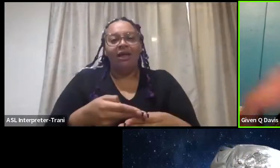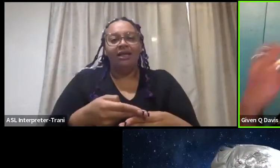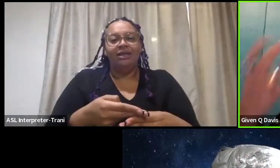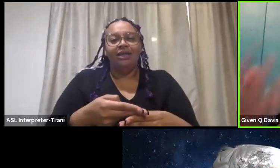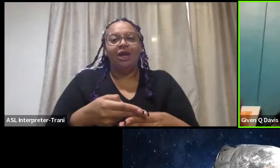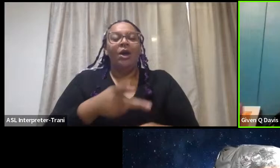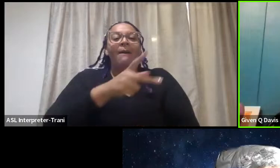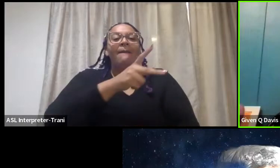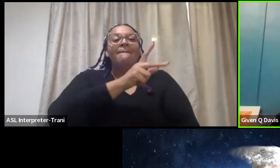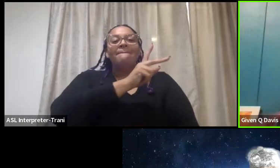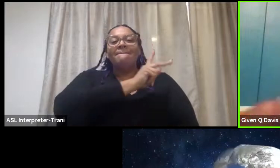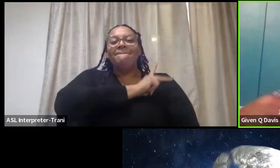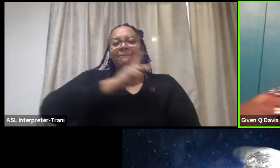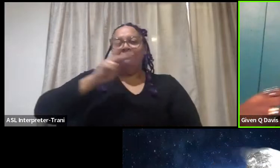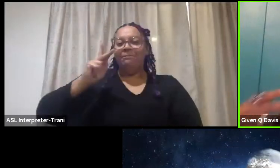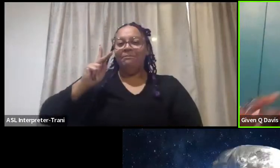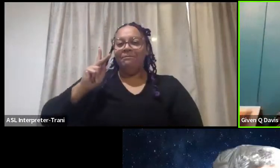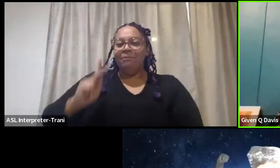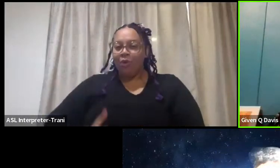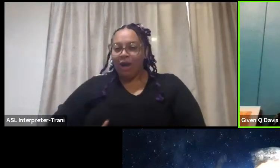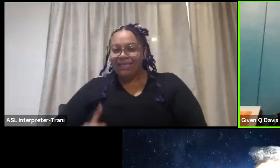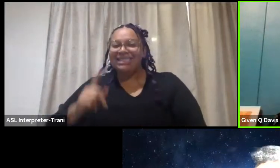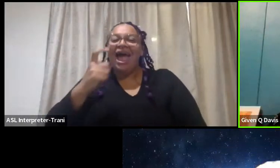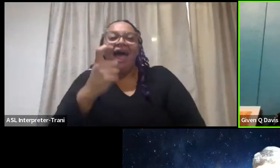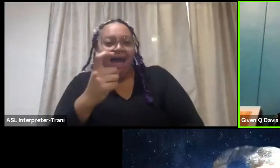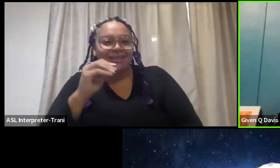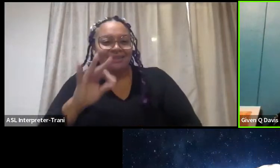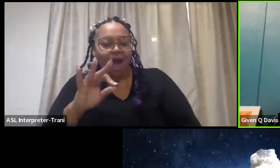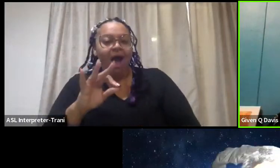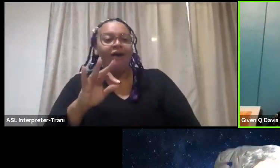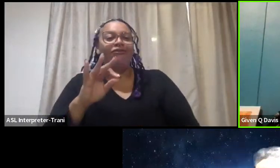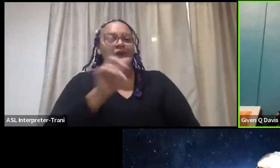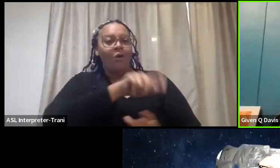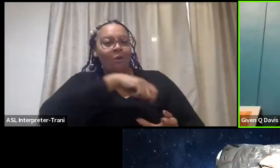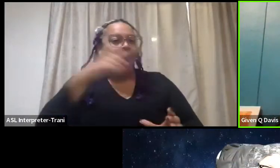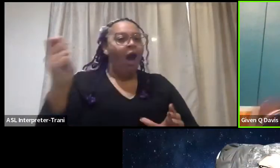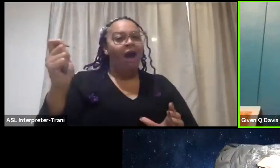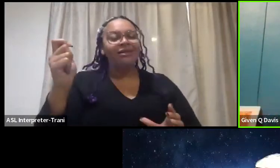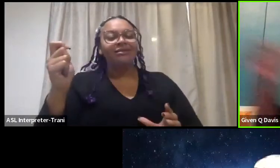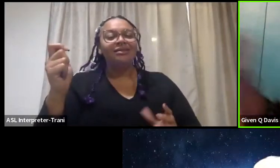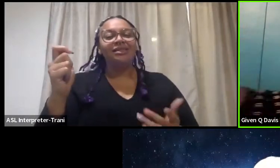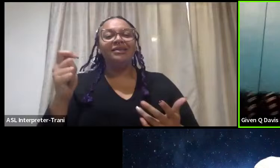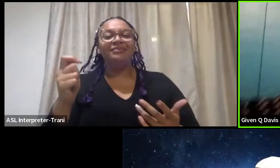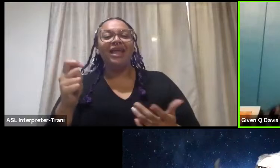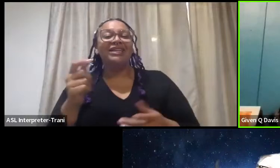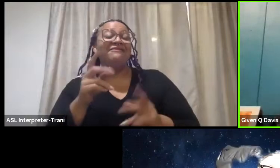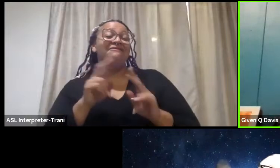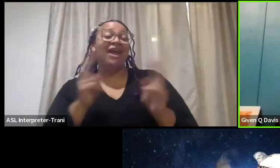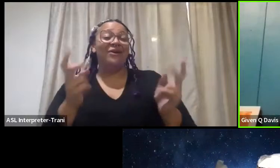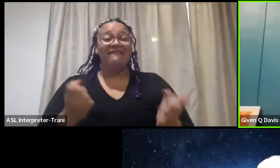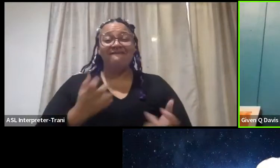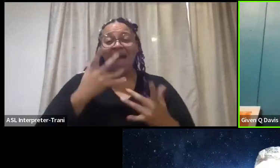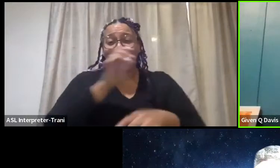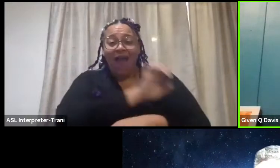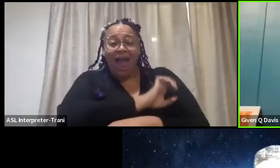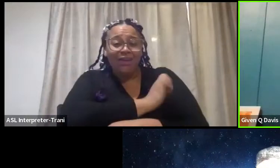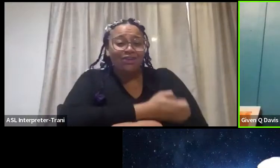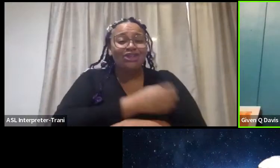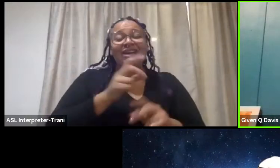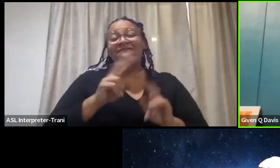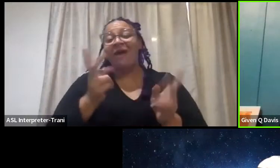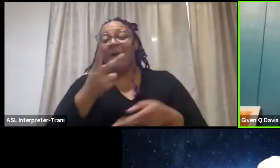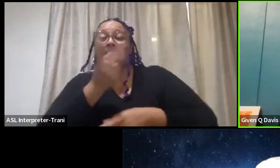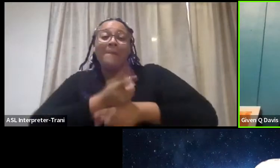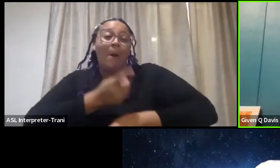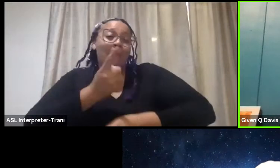being fire energy, very appropriate for us. And we just want to like move on to